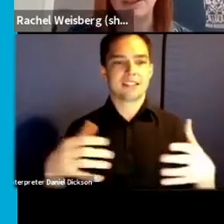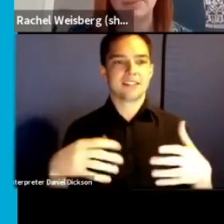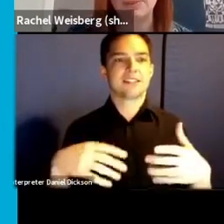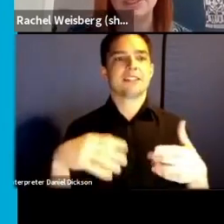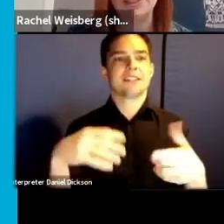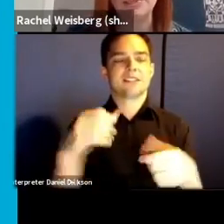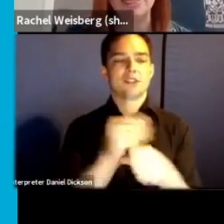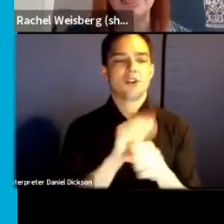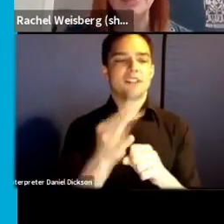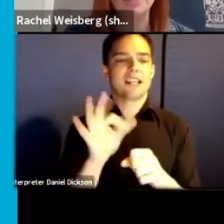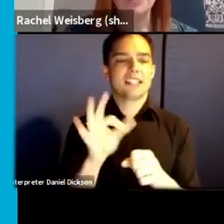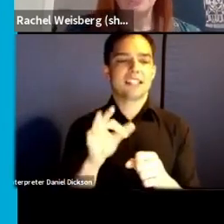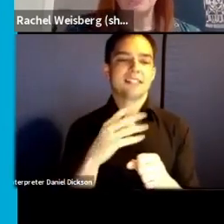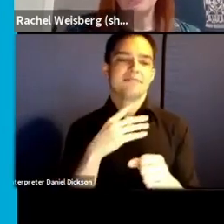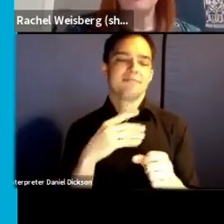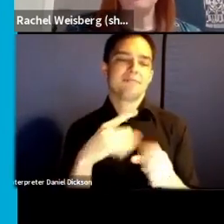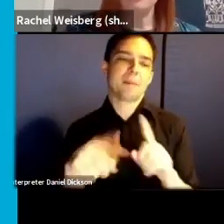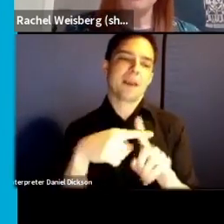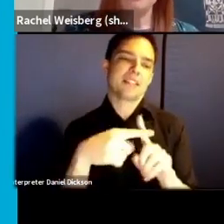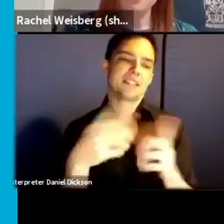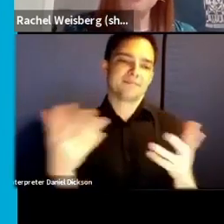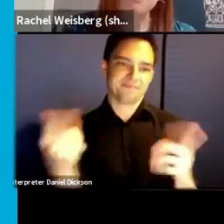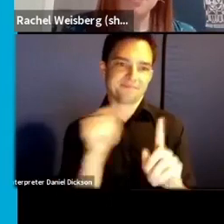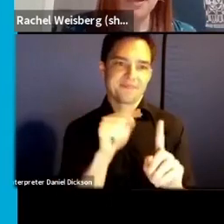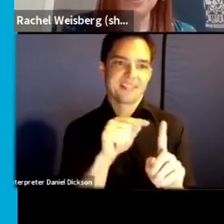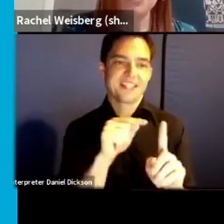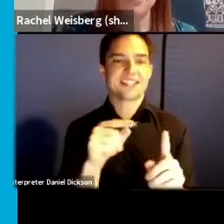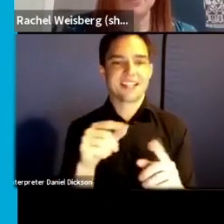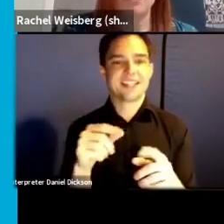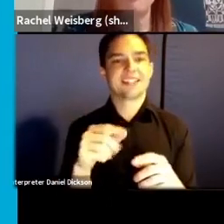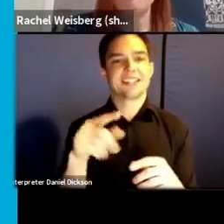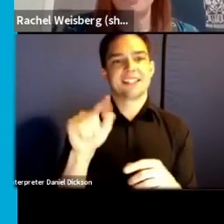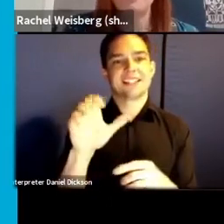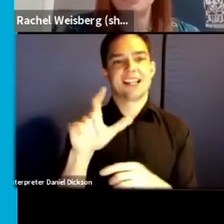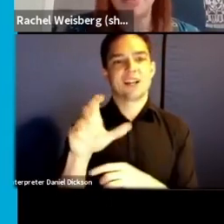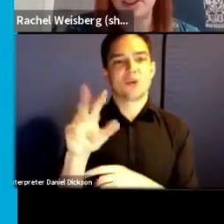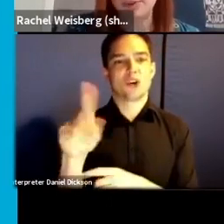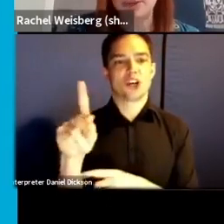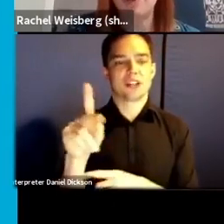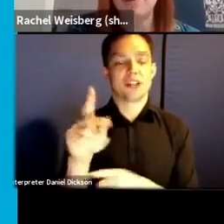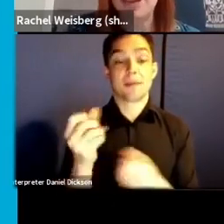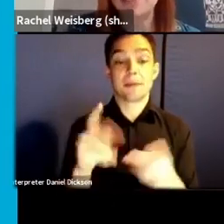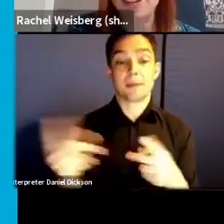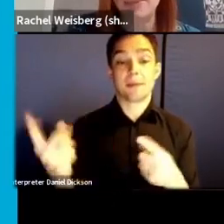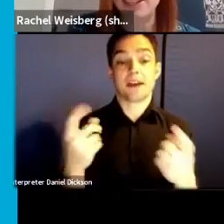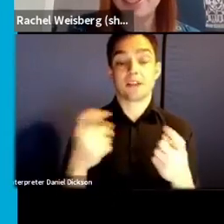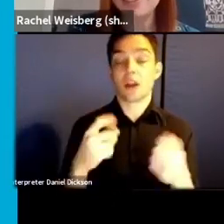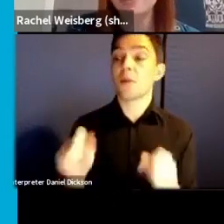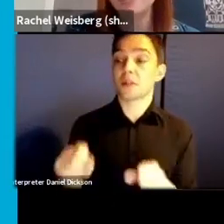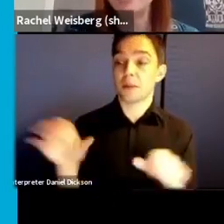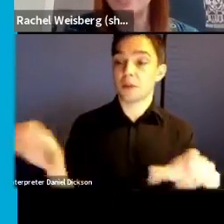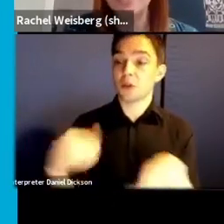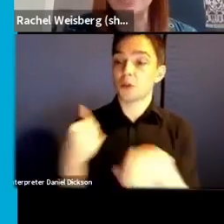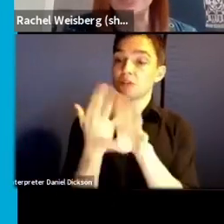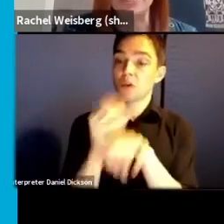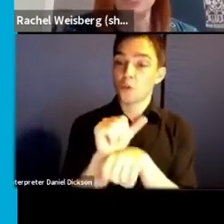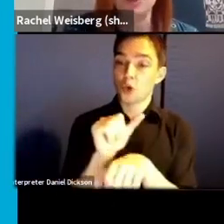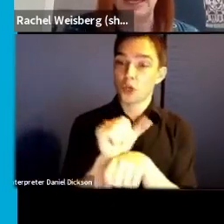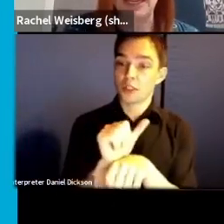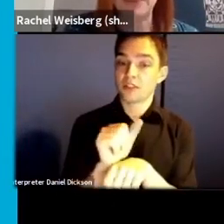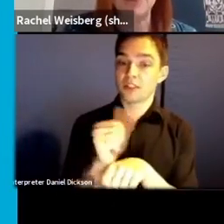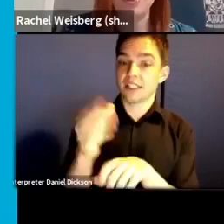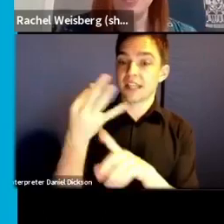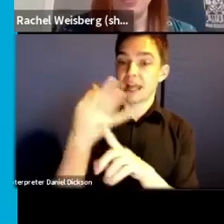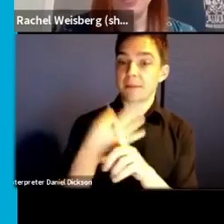of people, including people with disabilities. But a lot of people have asked, okay, well, I've been able to telework for the past 9 months. Can I keep